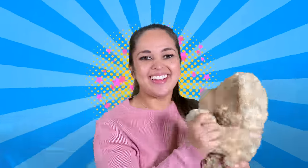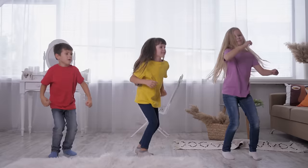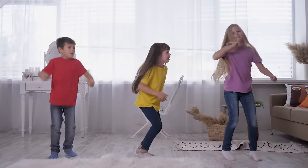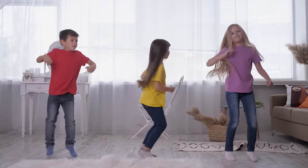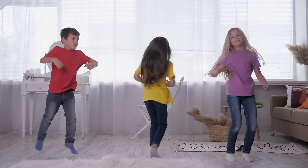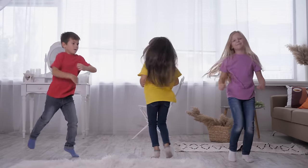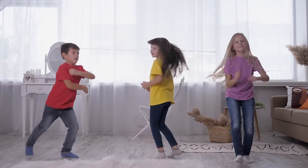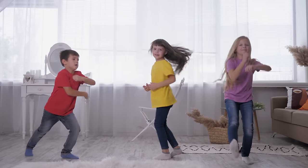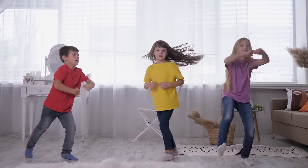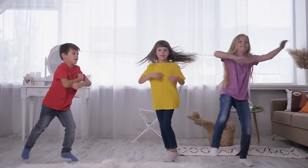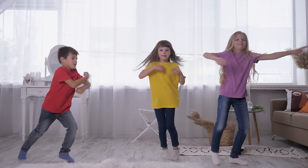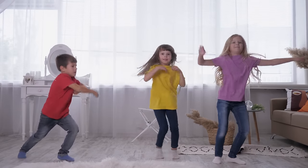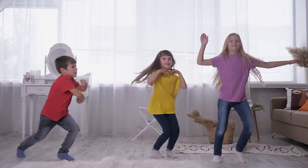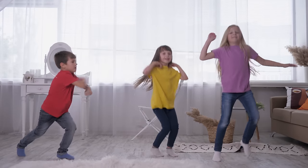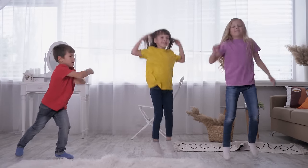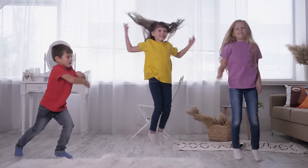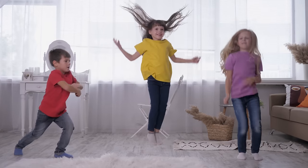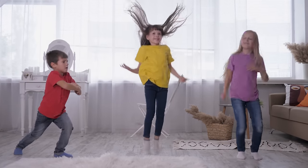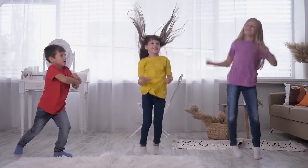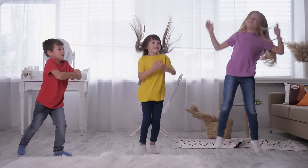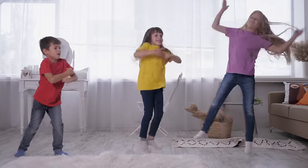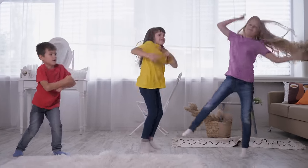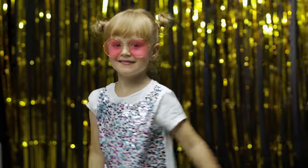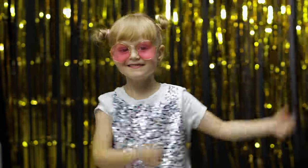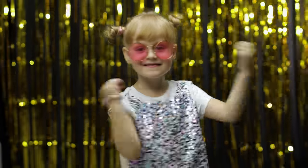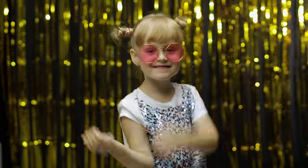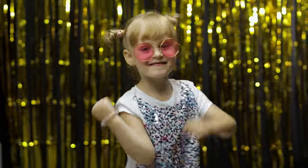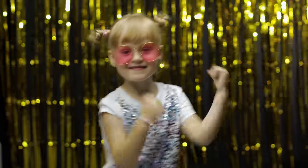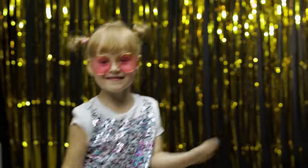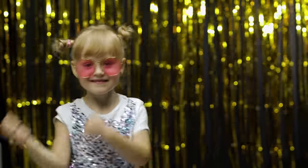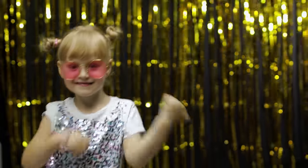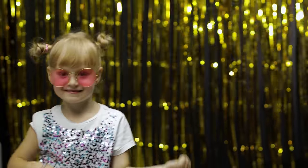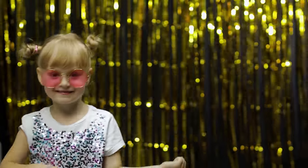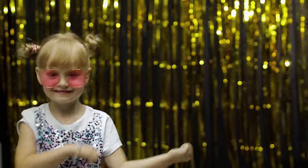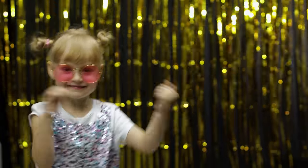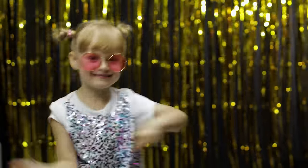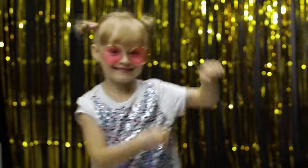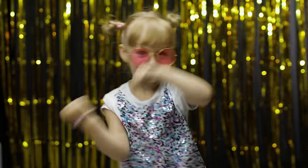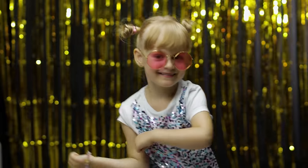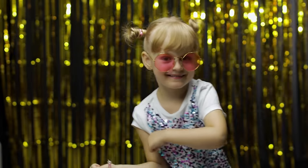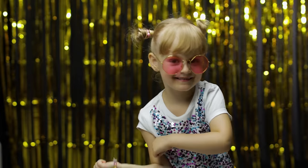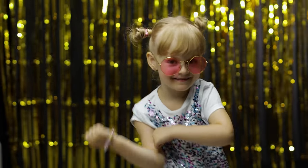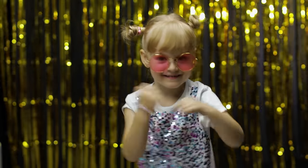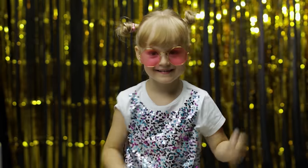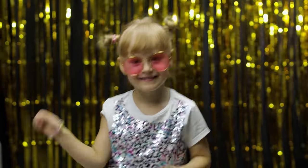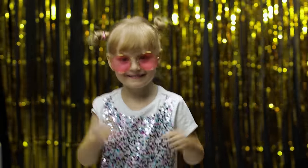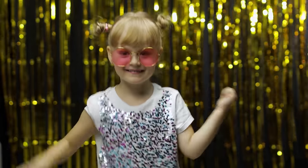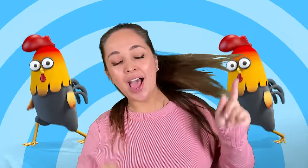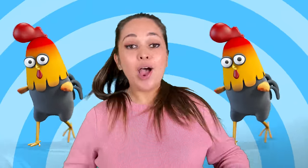Alright. When you hear the music, all you do is dance. When you hear the music, all you do